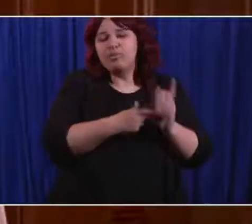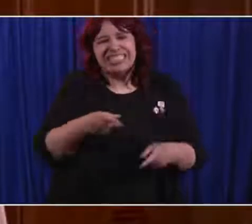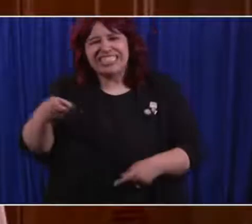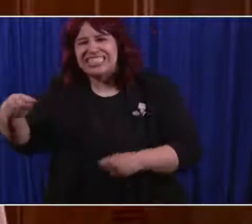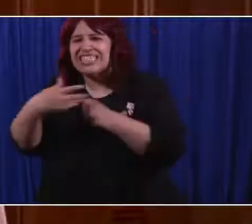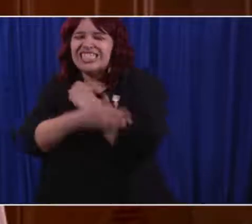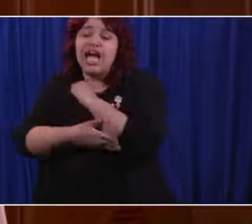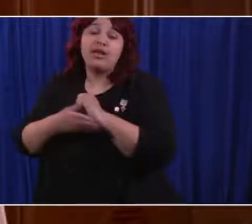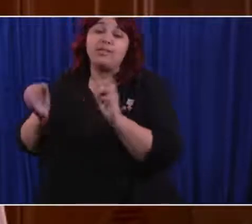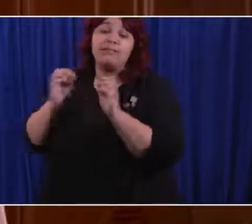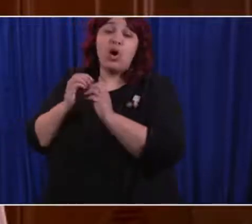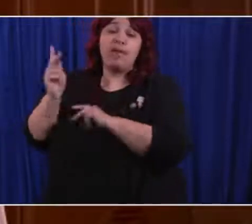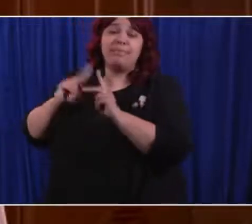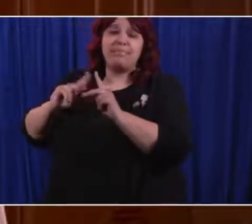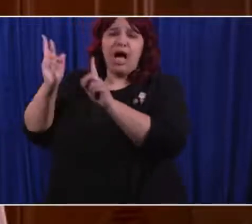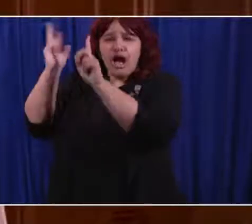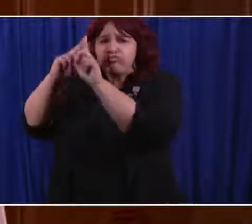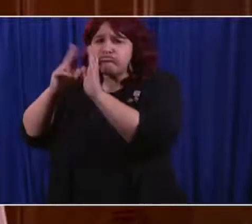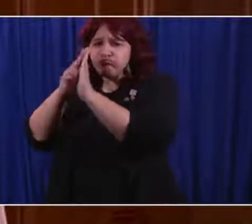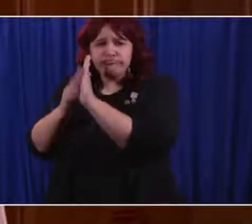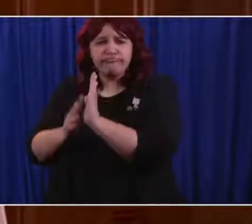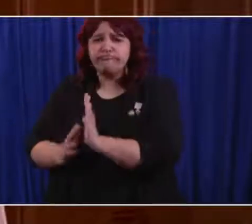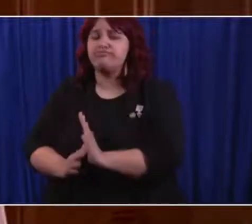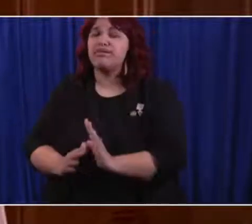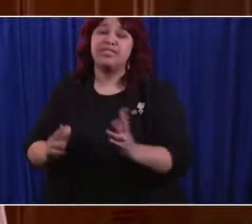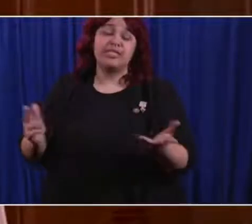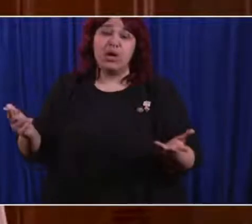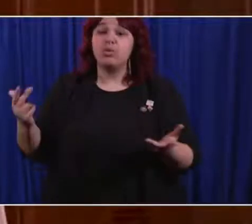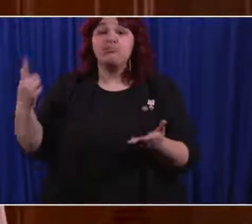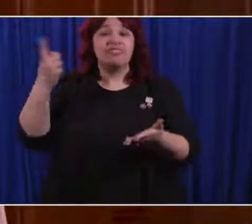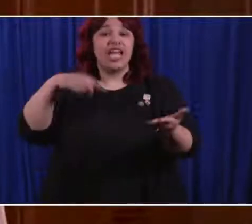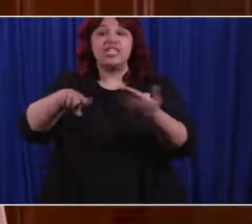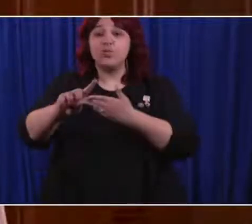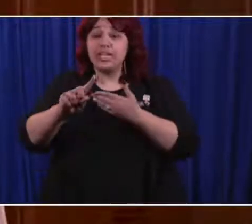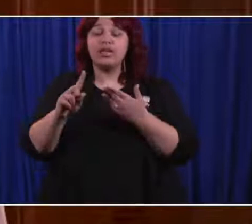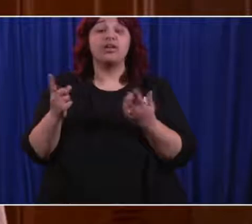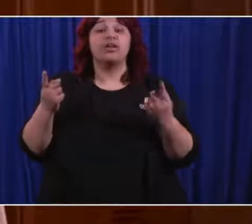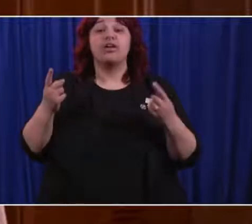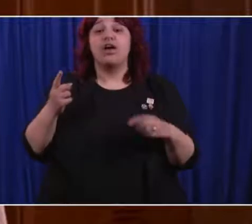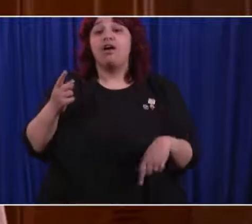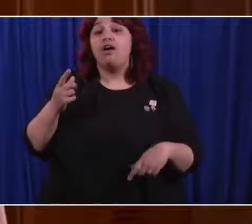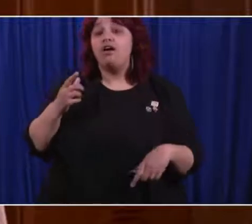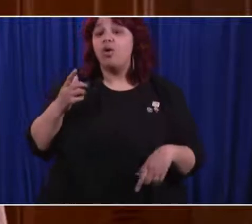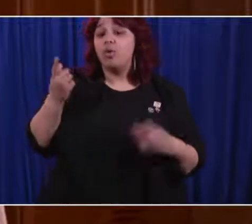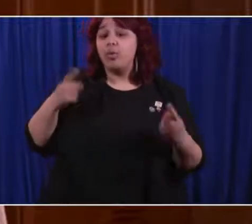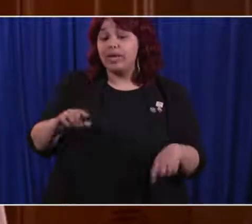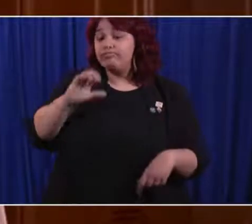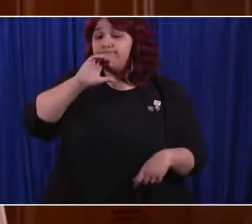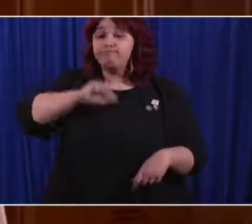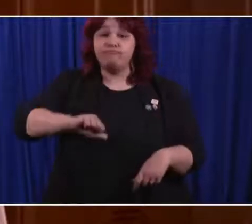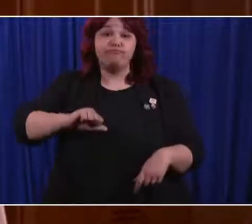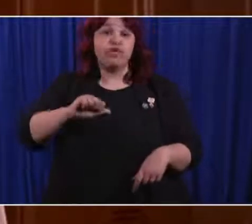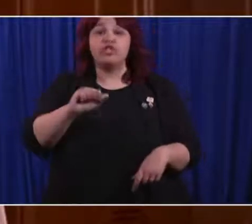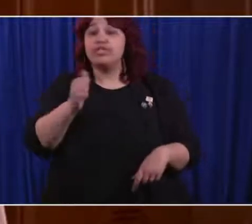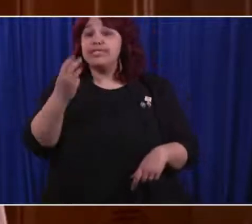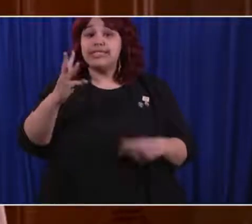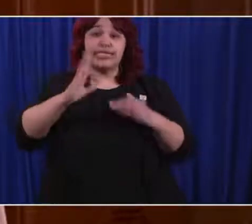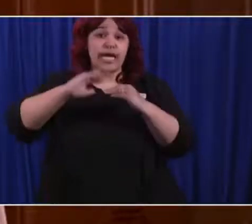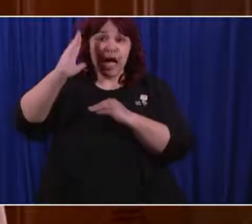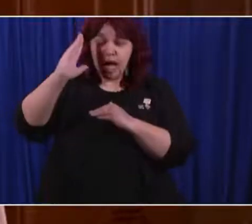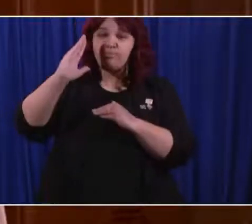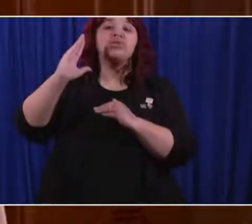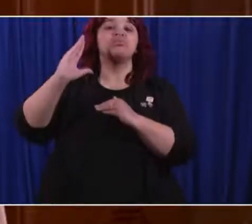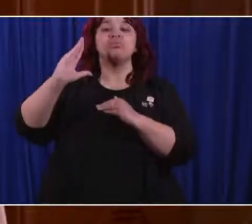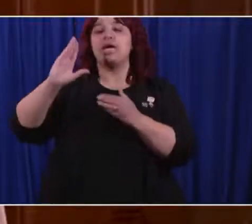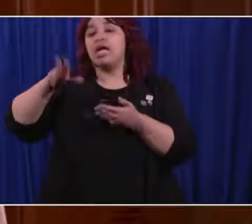next week, we'll see where we go from there. So our goal is the same. Fairness, get it out to everybody that